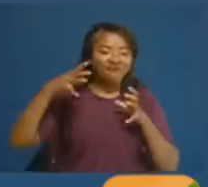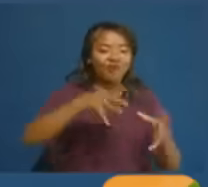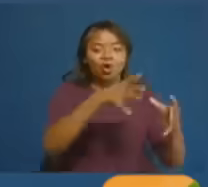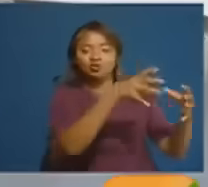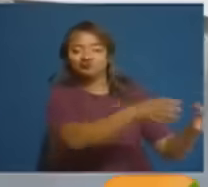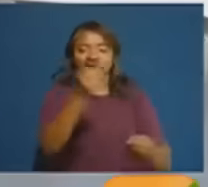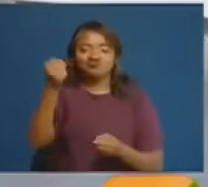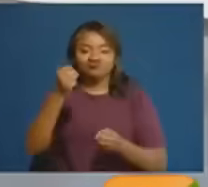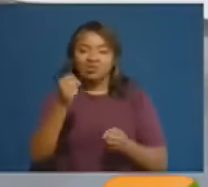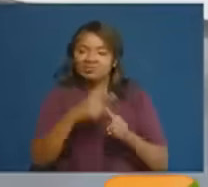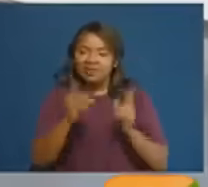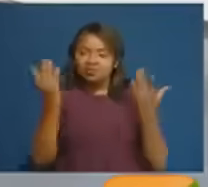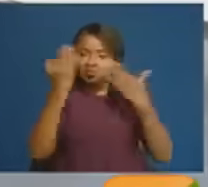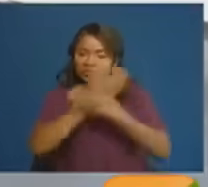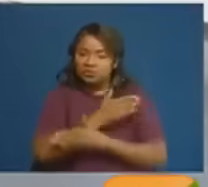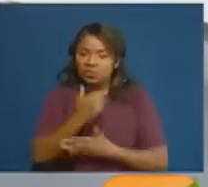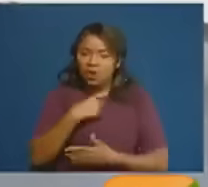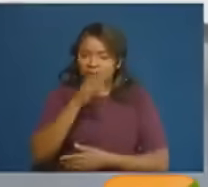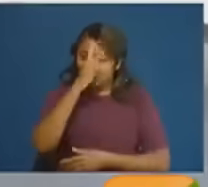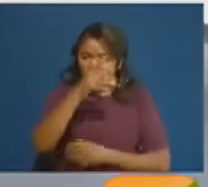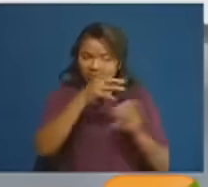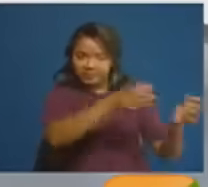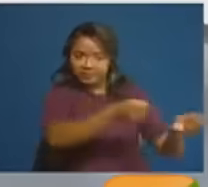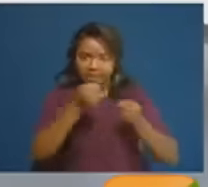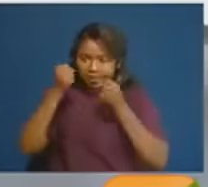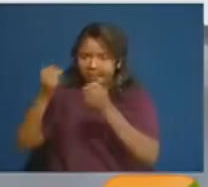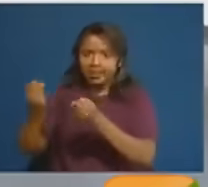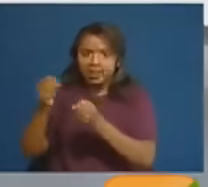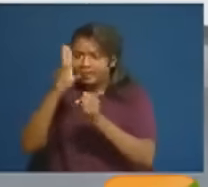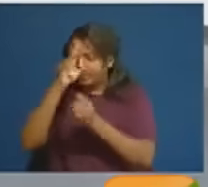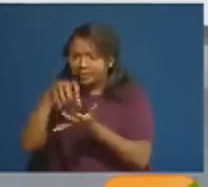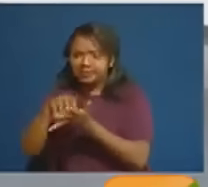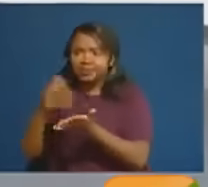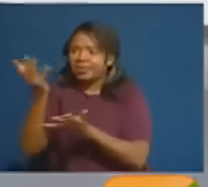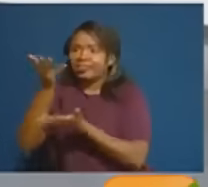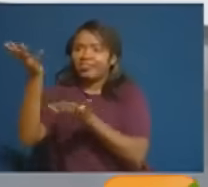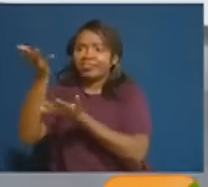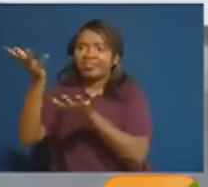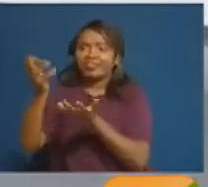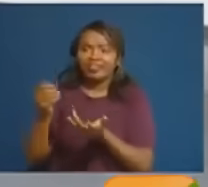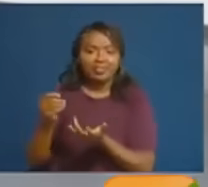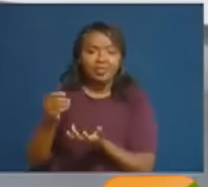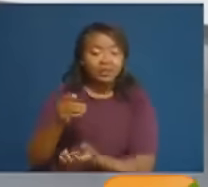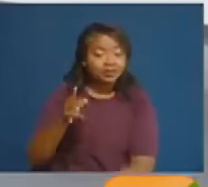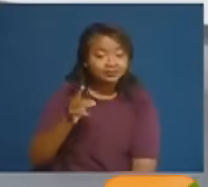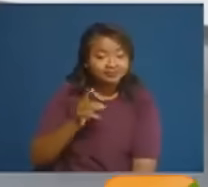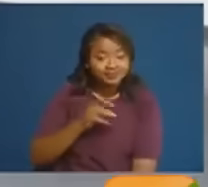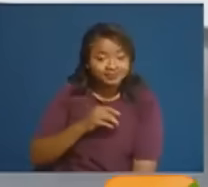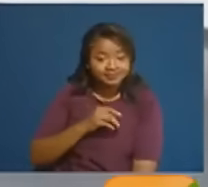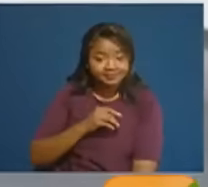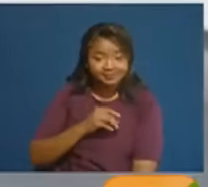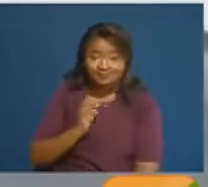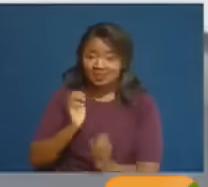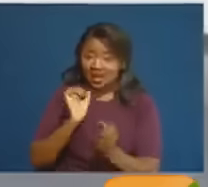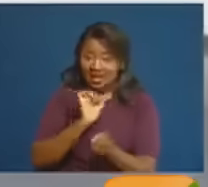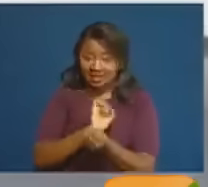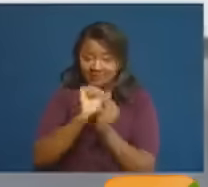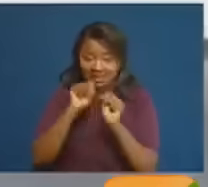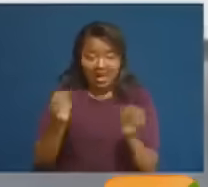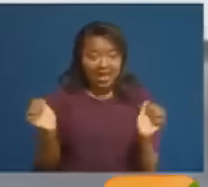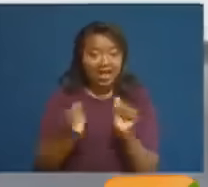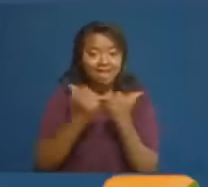police officers in the night, taken to different police stations? You can be arrested any time of the day, of the